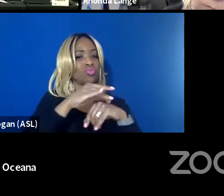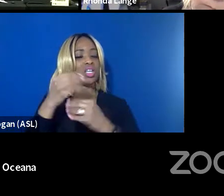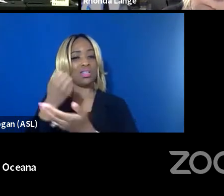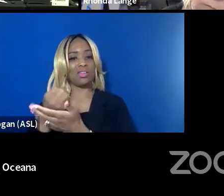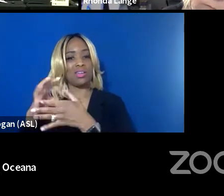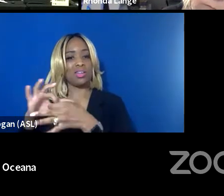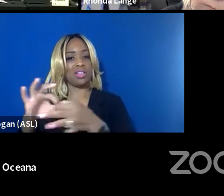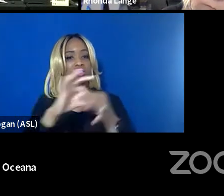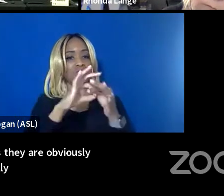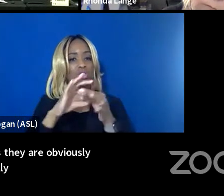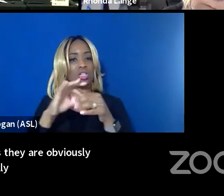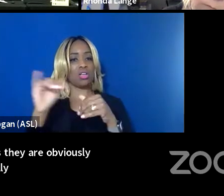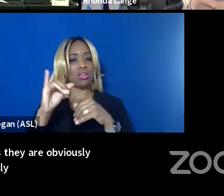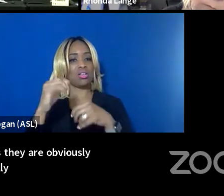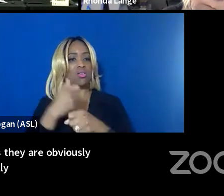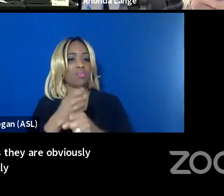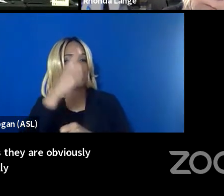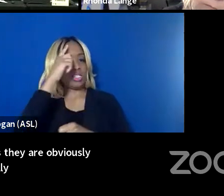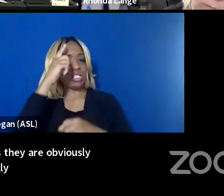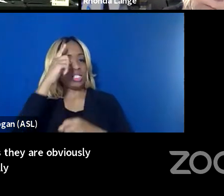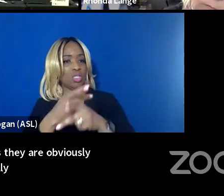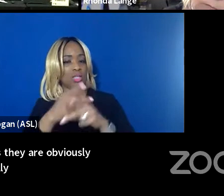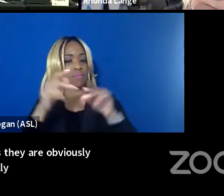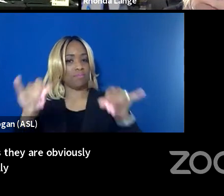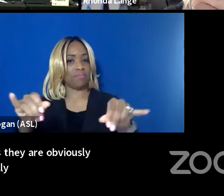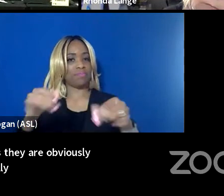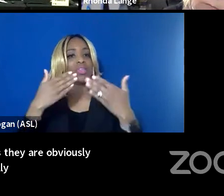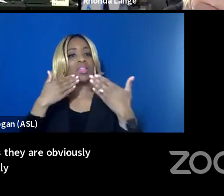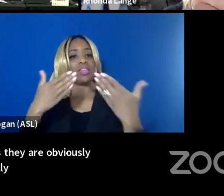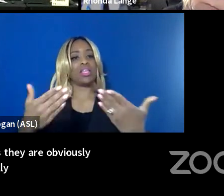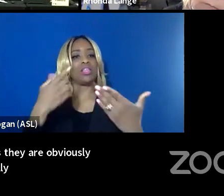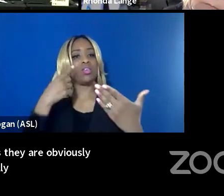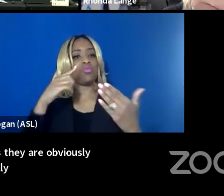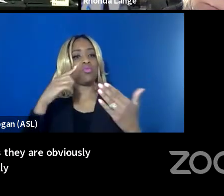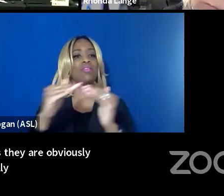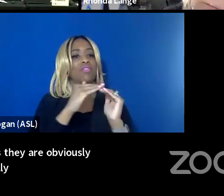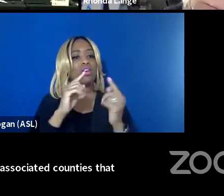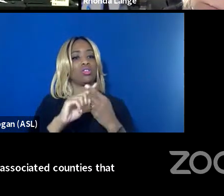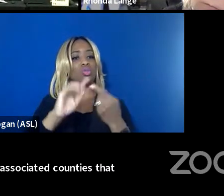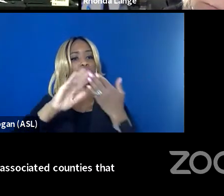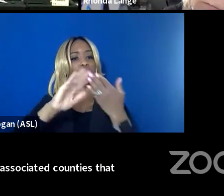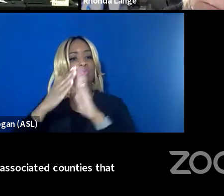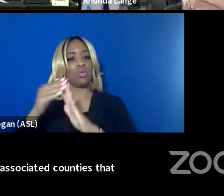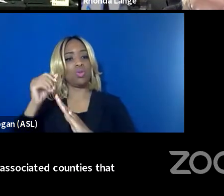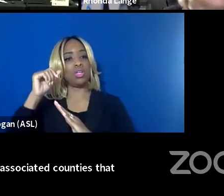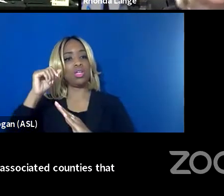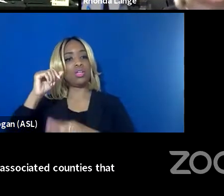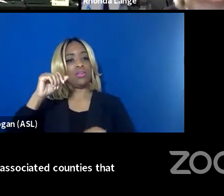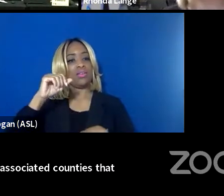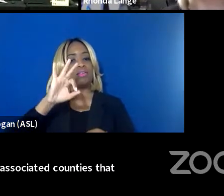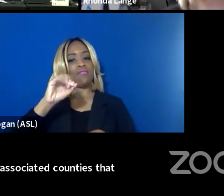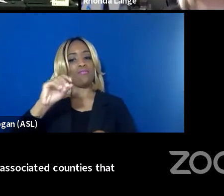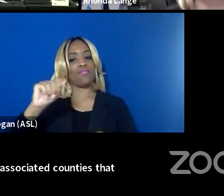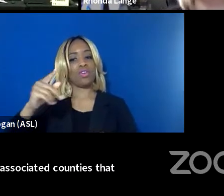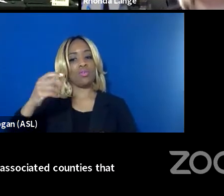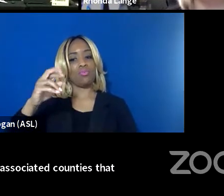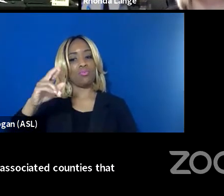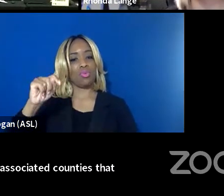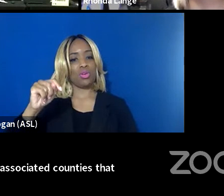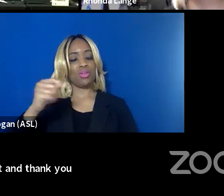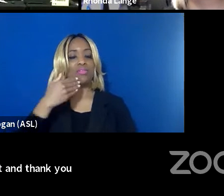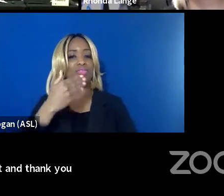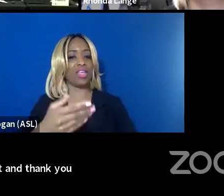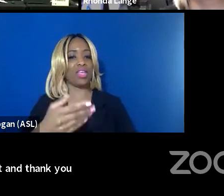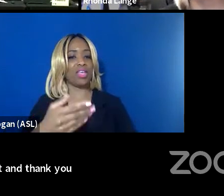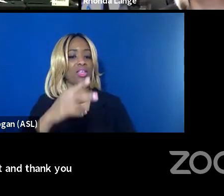associated counties that make sense to keep intact. Thank you for being fair to our community footprints. Thank you, Virginia, for taking the time to